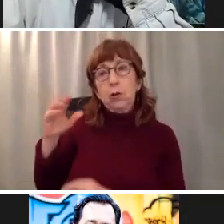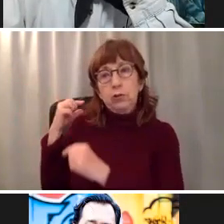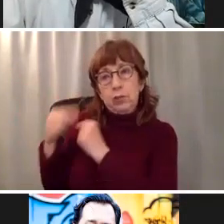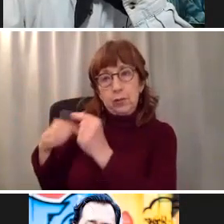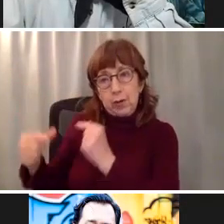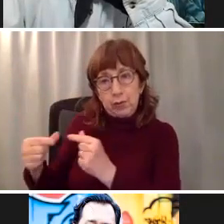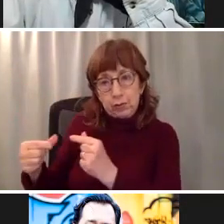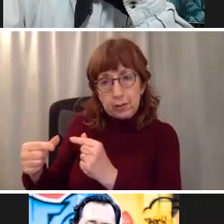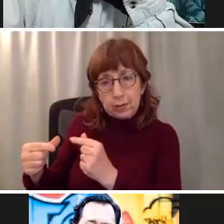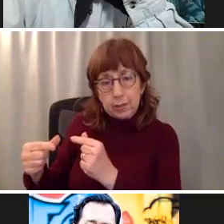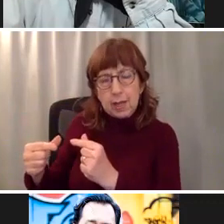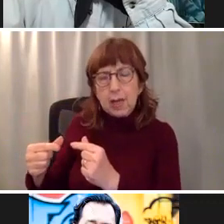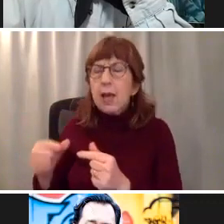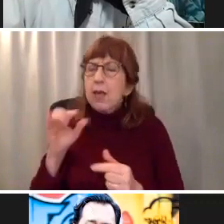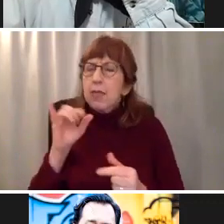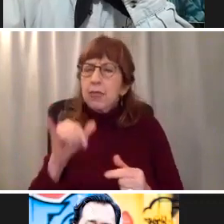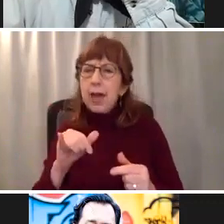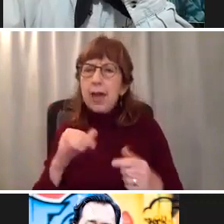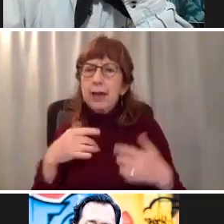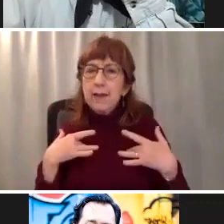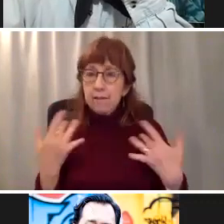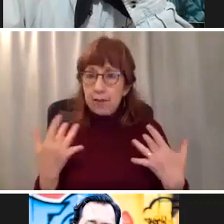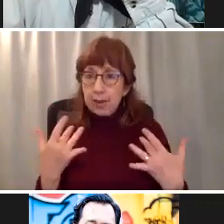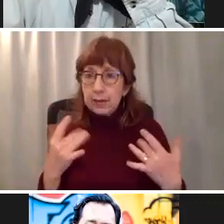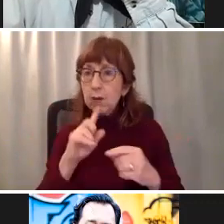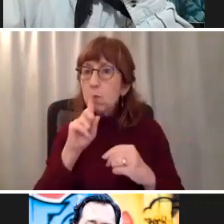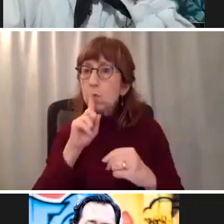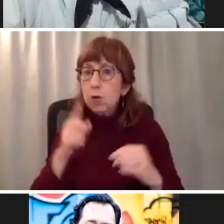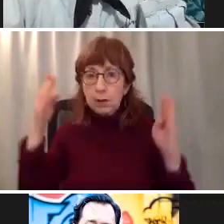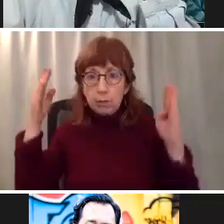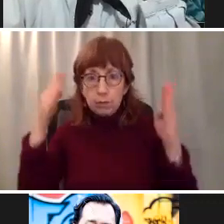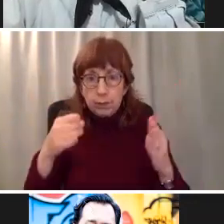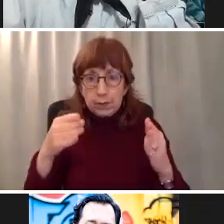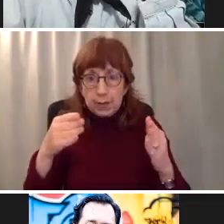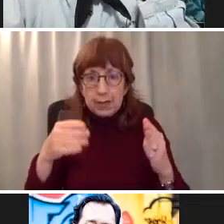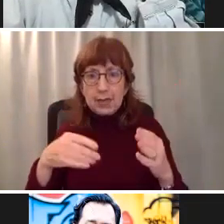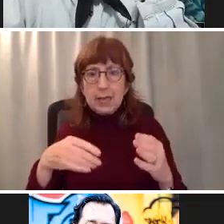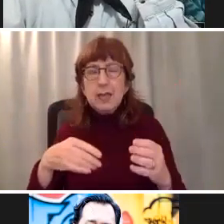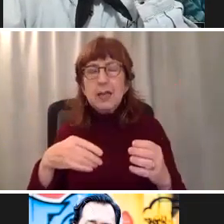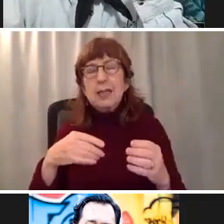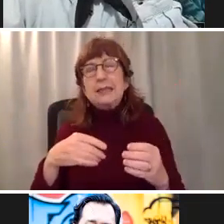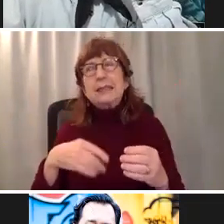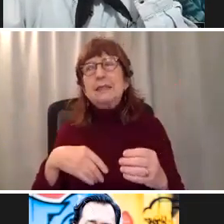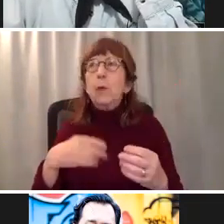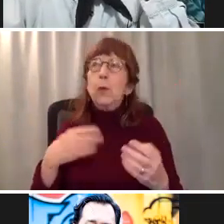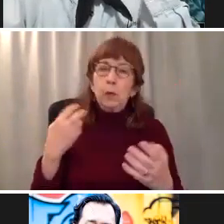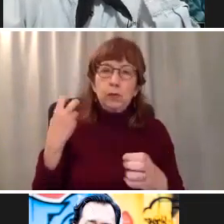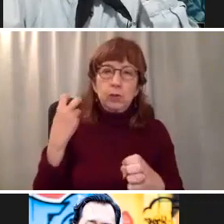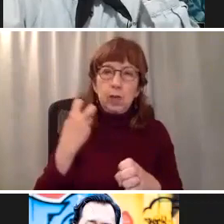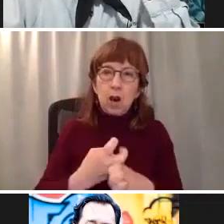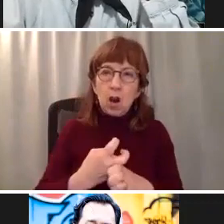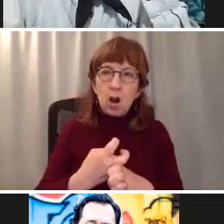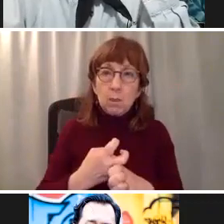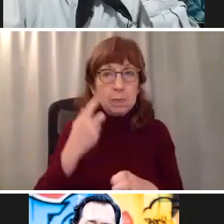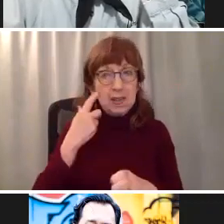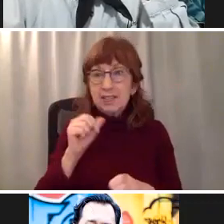And a lot of the event was about actually how it was very difficult. There weren't a